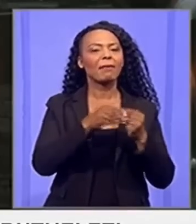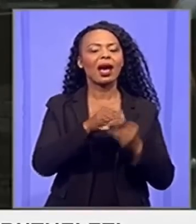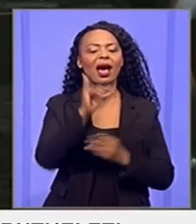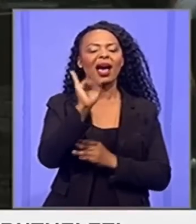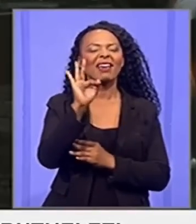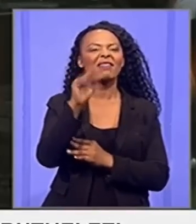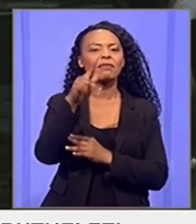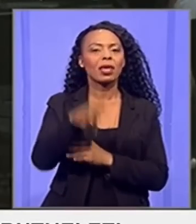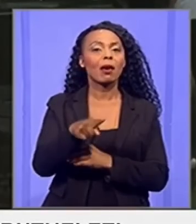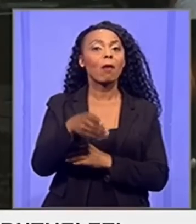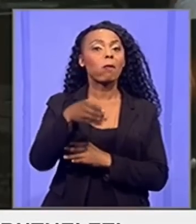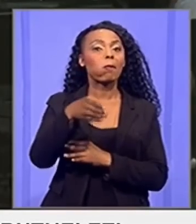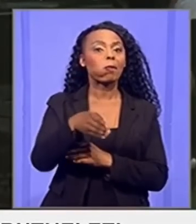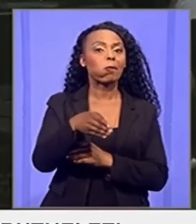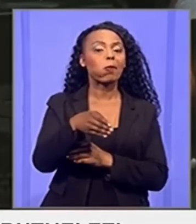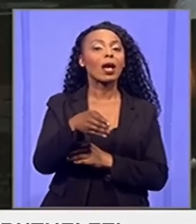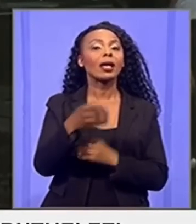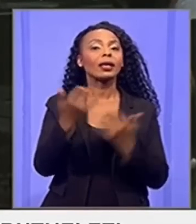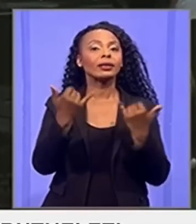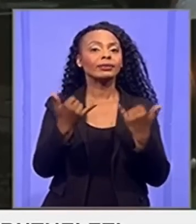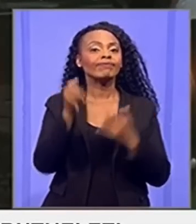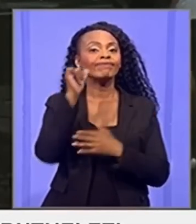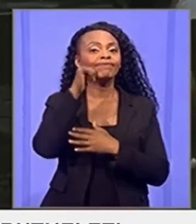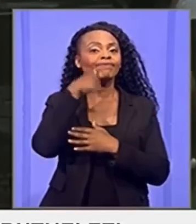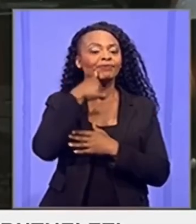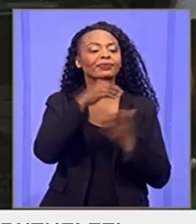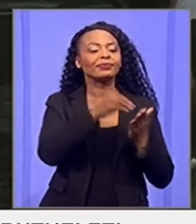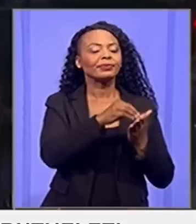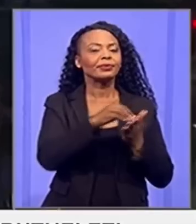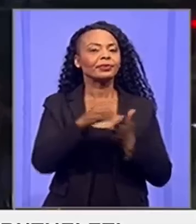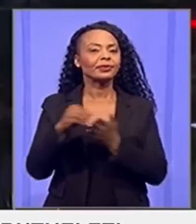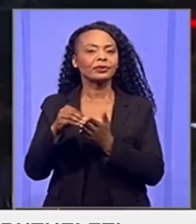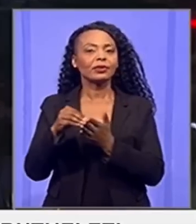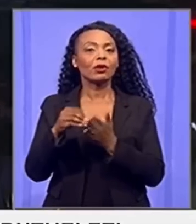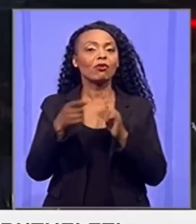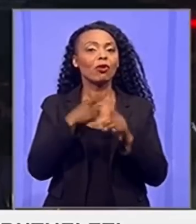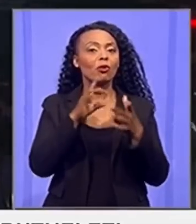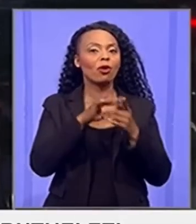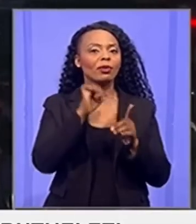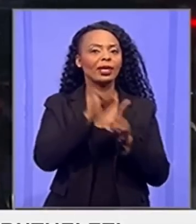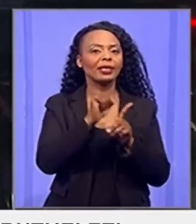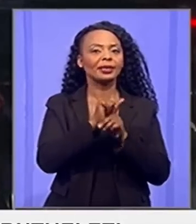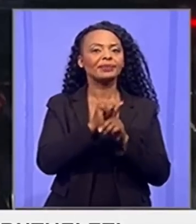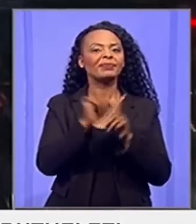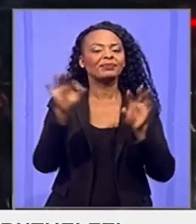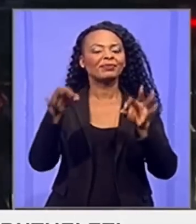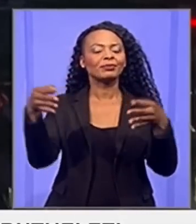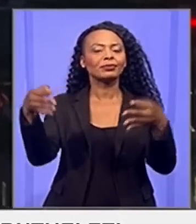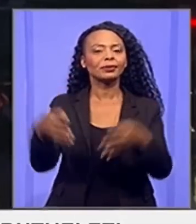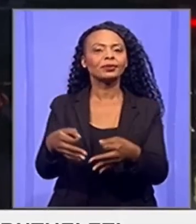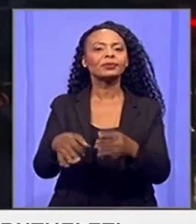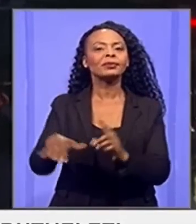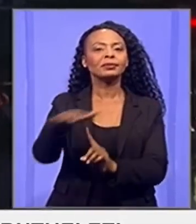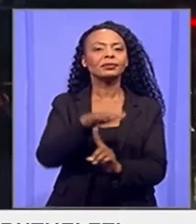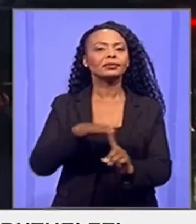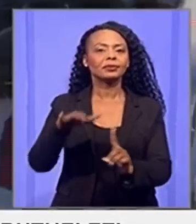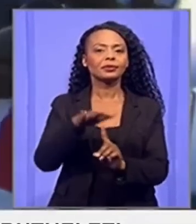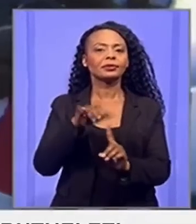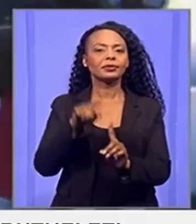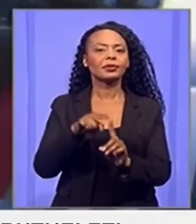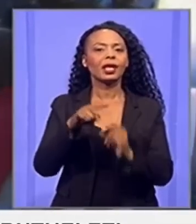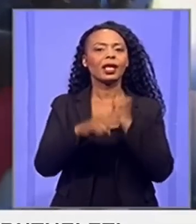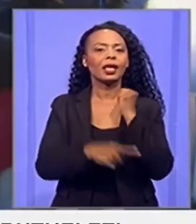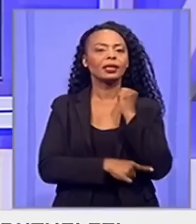IFP e tla re ka moso se tla be setse wa setopo sa gagwe se ile go bewa ko tulong ya gagwe ya